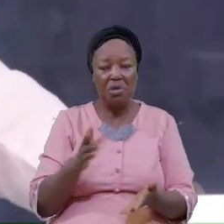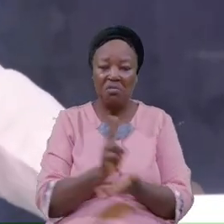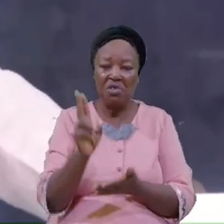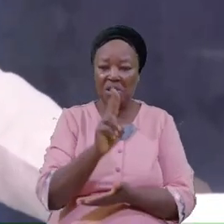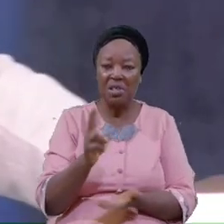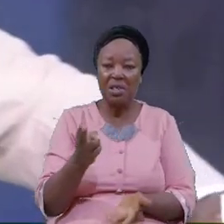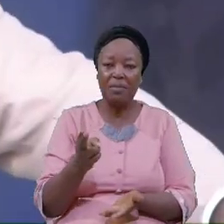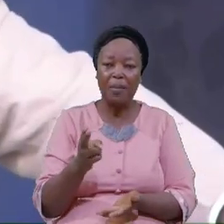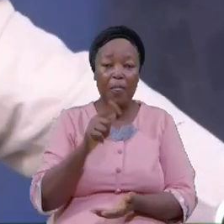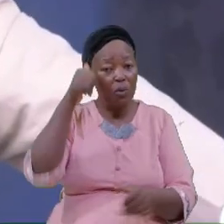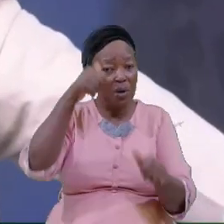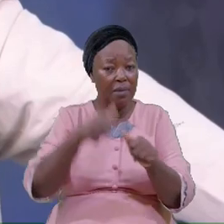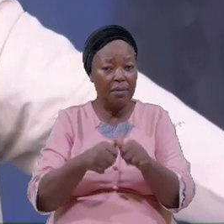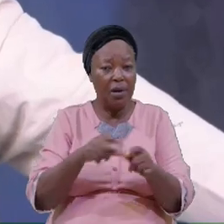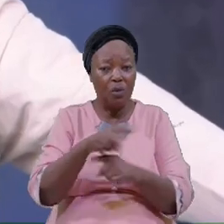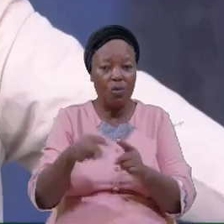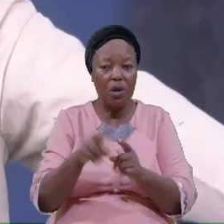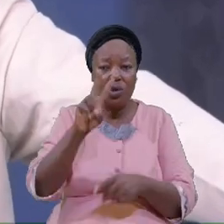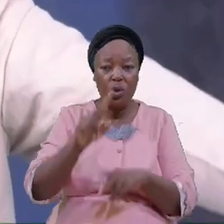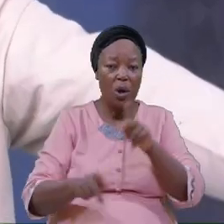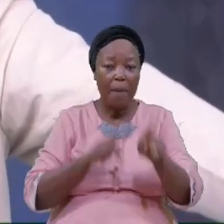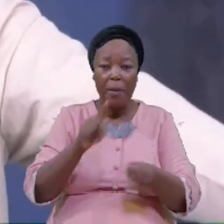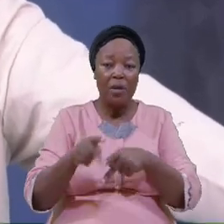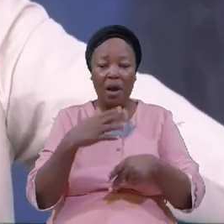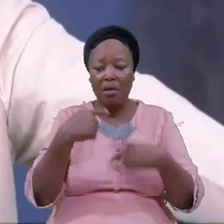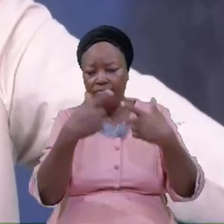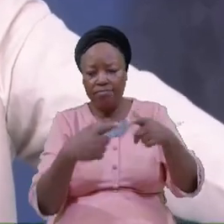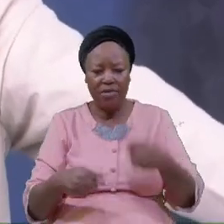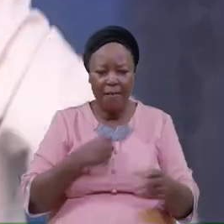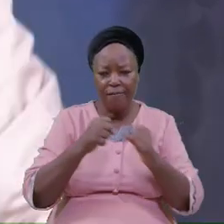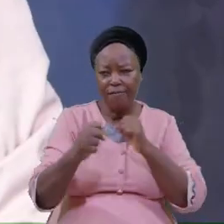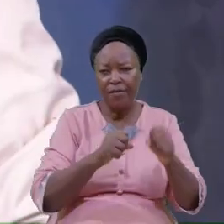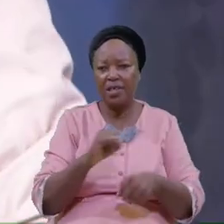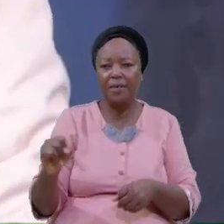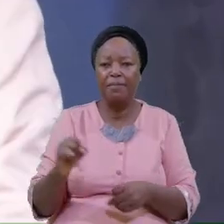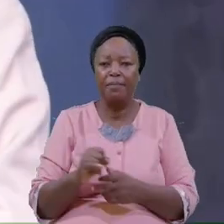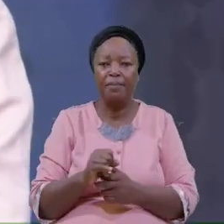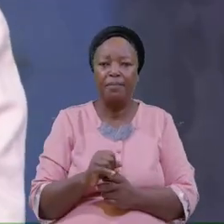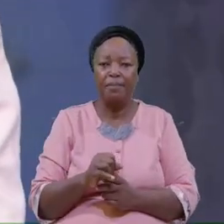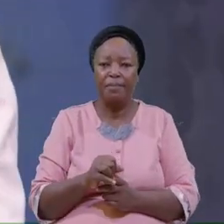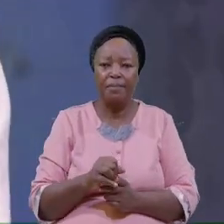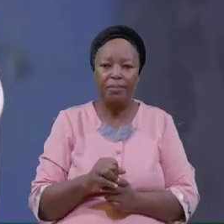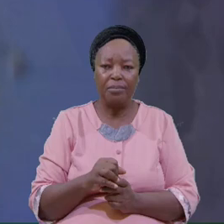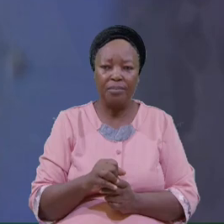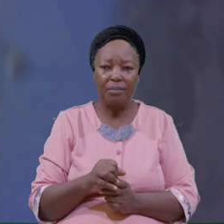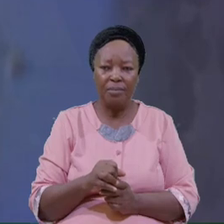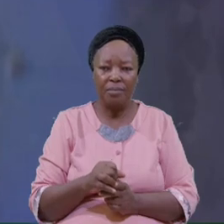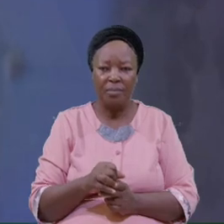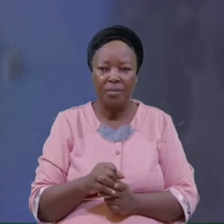when two people are arguing, they're fighting? Quand deux personnes se battaient. A speaks,